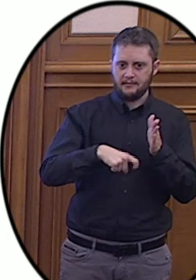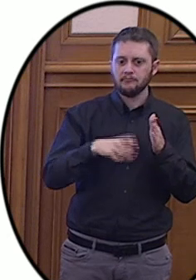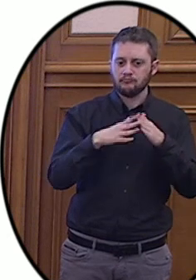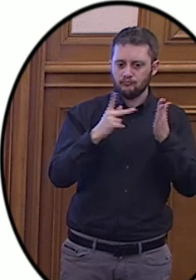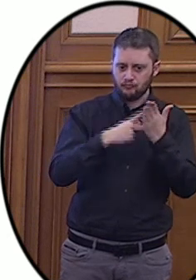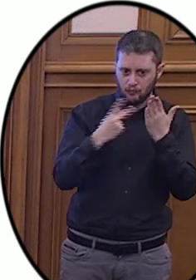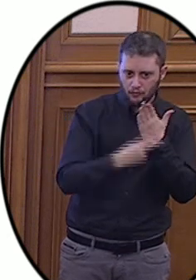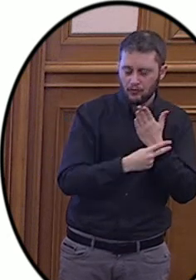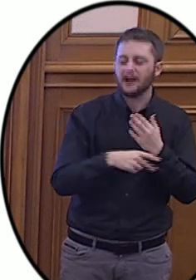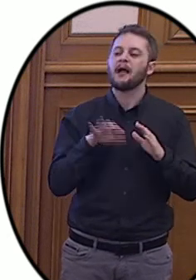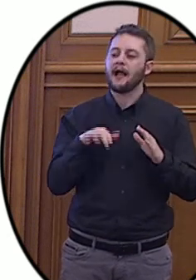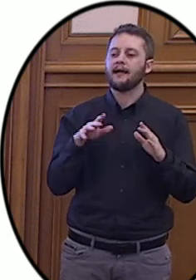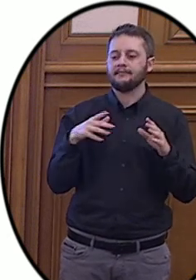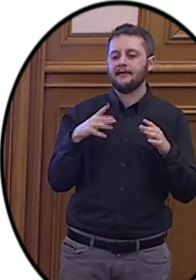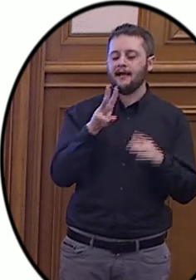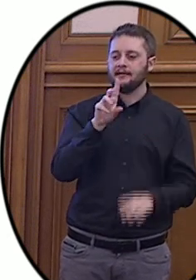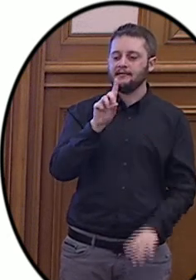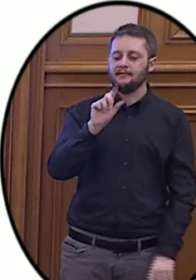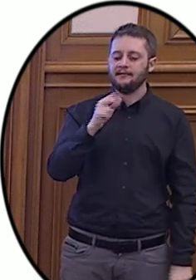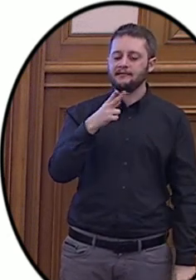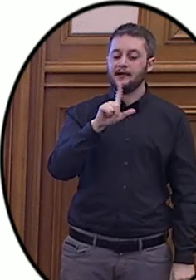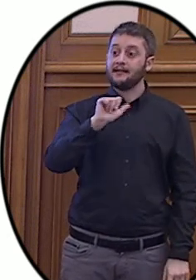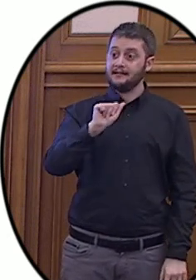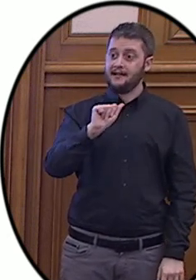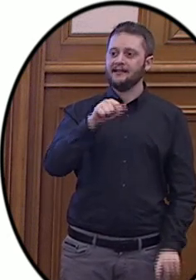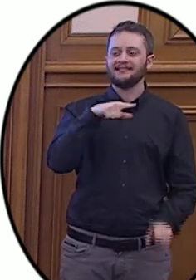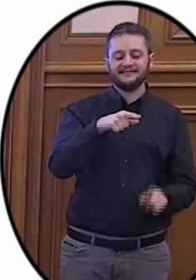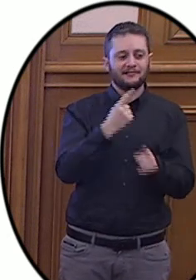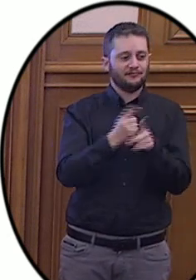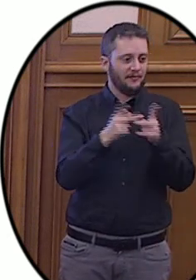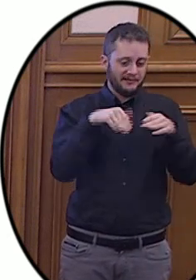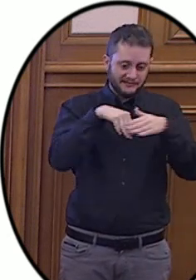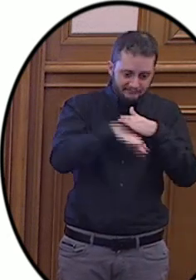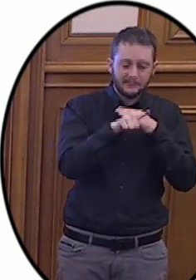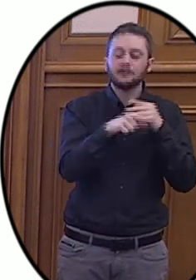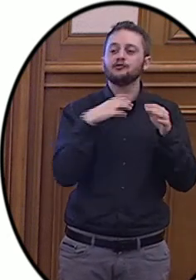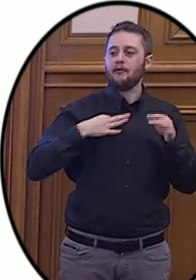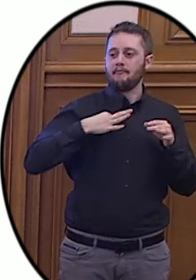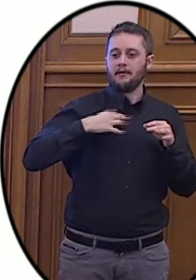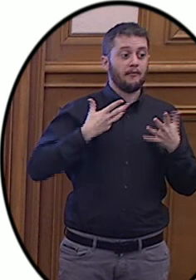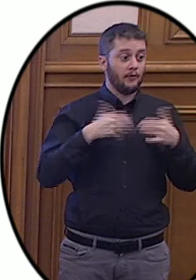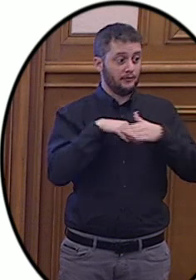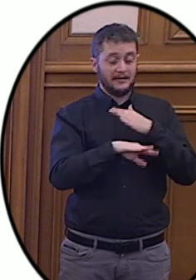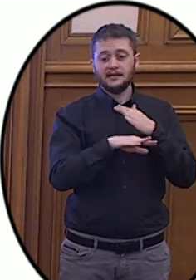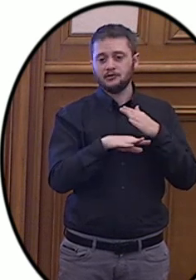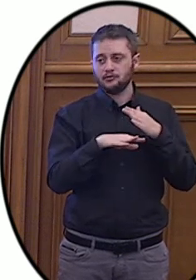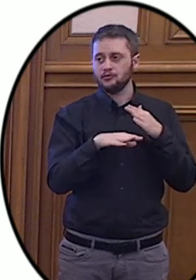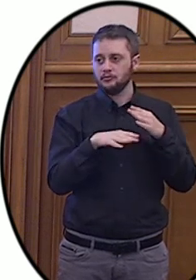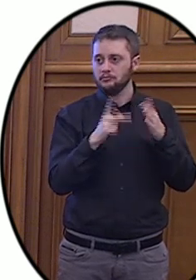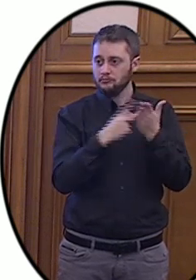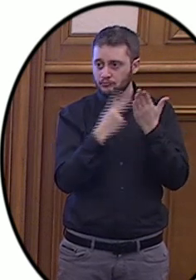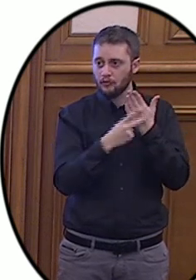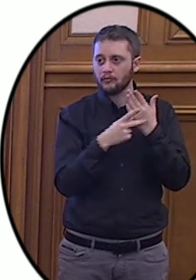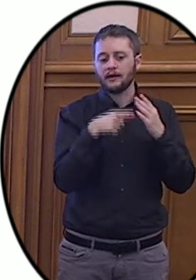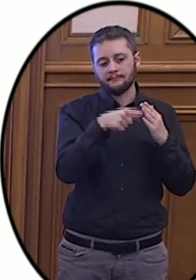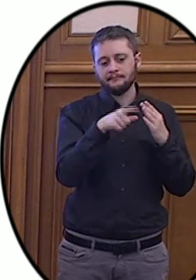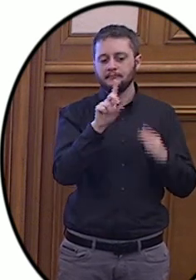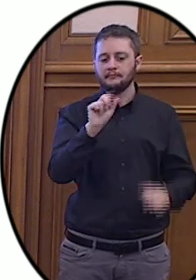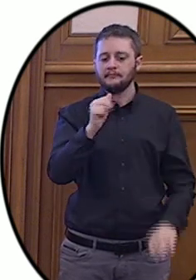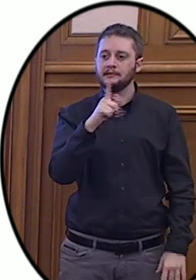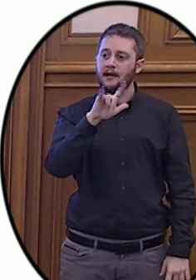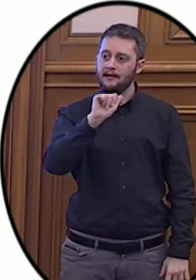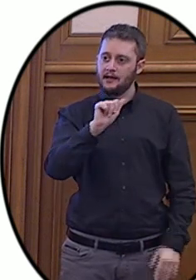website is the access point for applying for those programs. Those listings typically